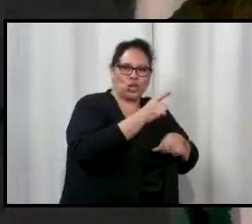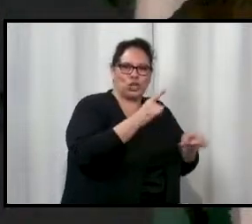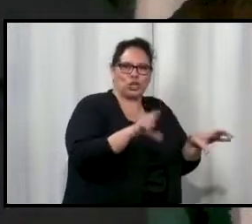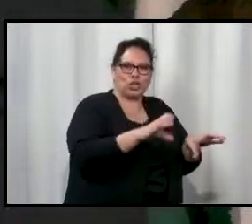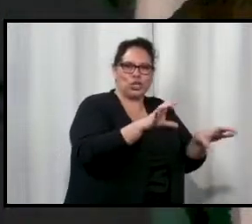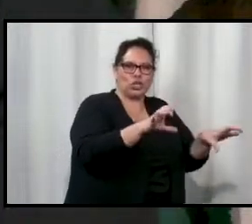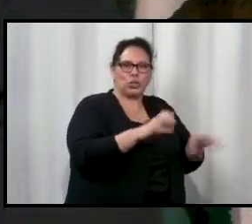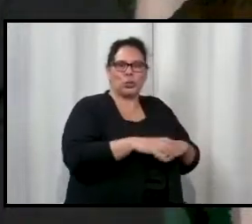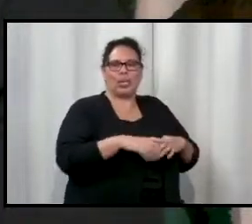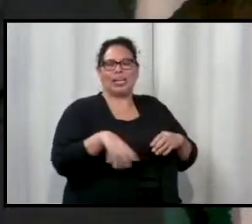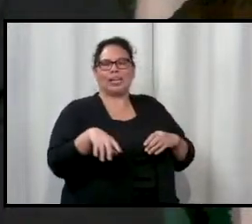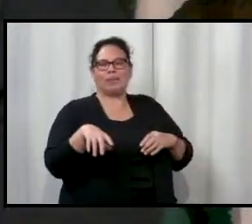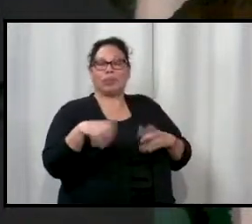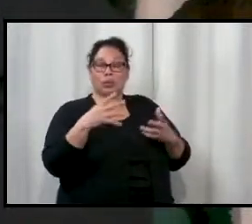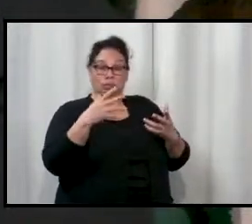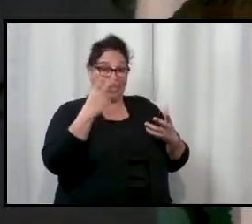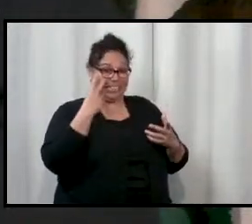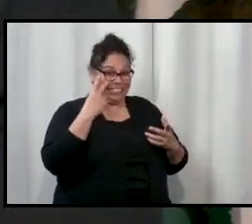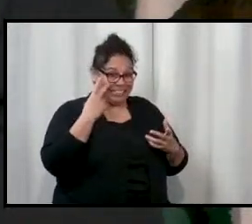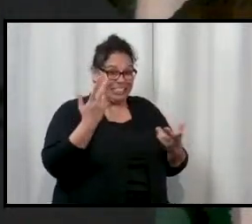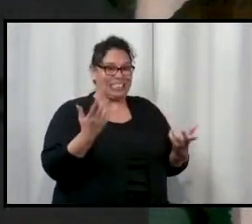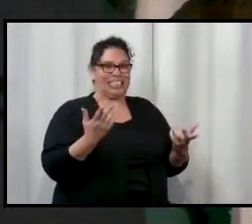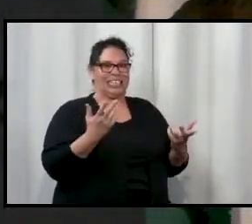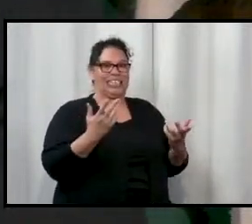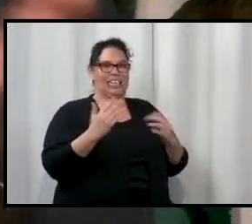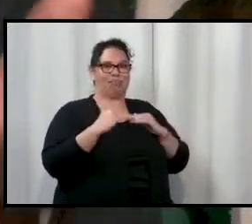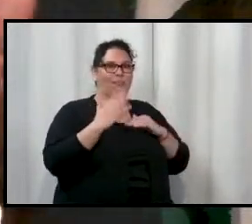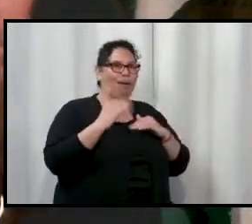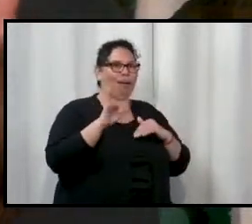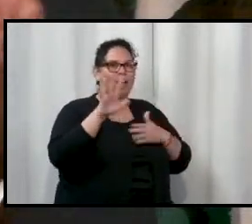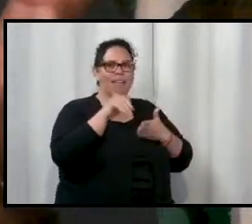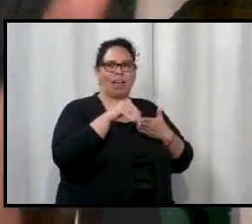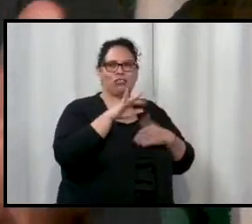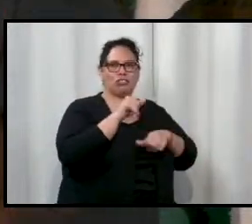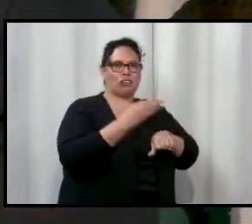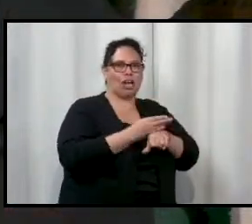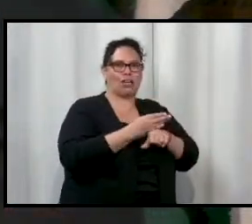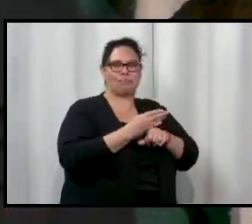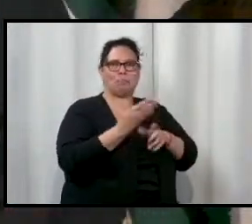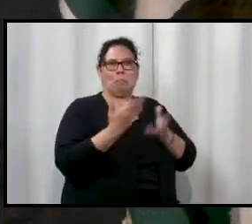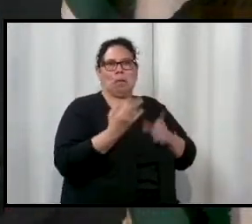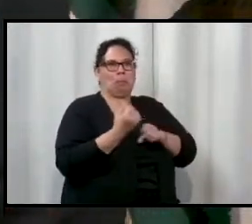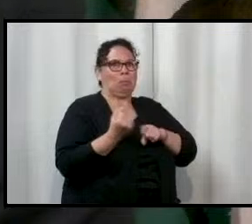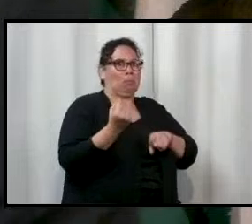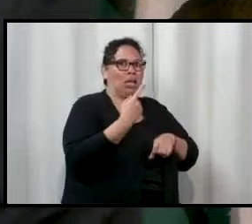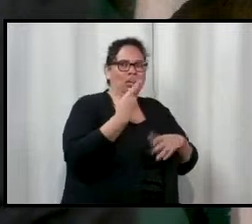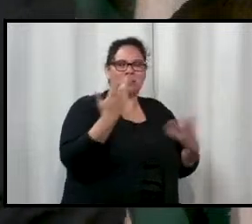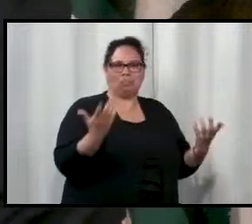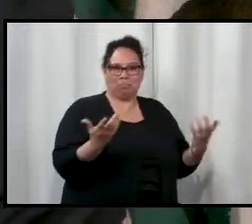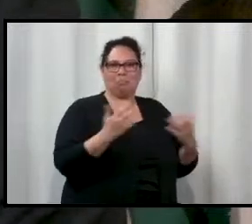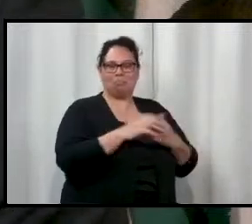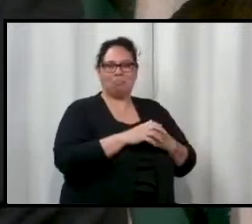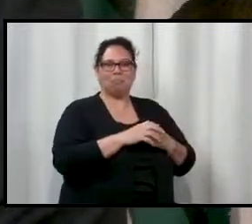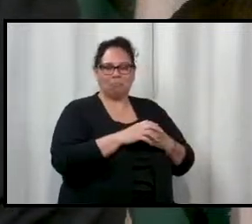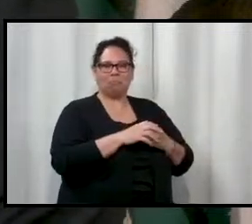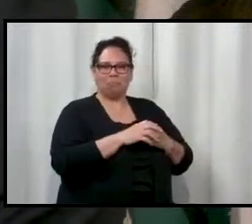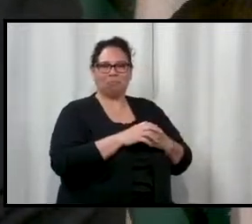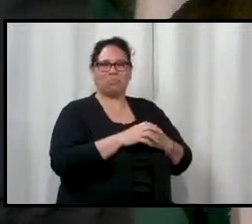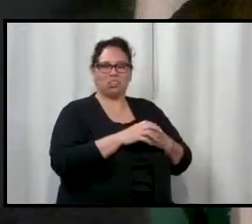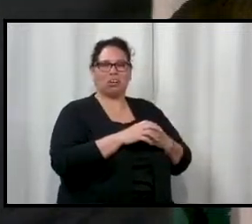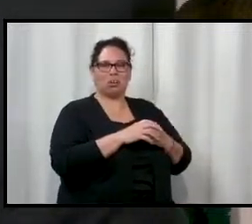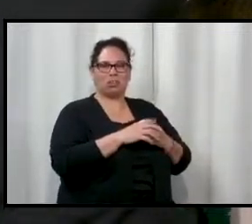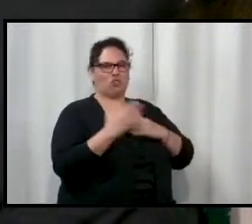Vast Space and others, we could totally see being north of 5,000 jobs within the next year. And so